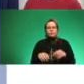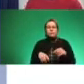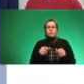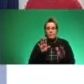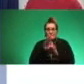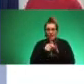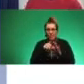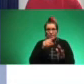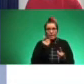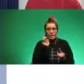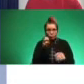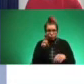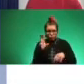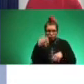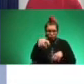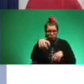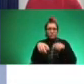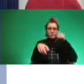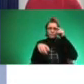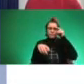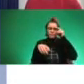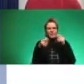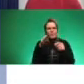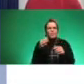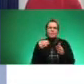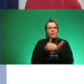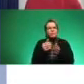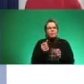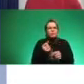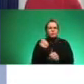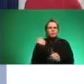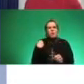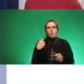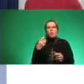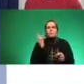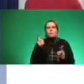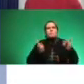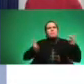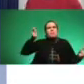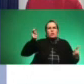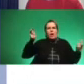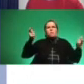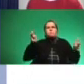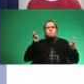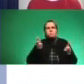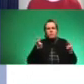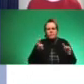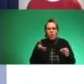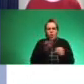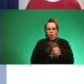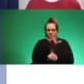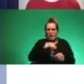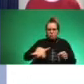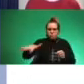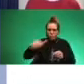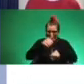we have a glacier. And a few thousand years ago, it was a lot larger than it is now. And it covered the area that I'm sitting on, where all